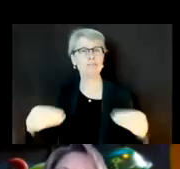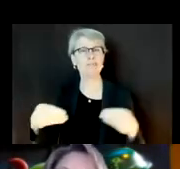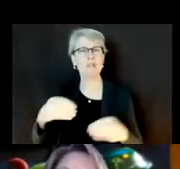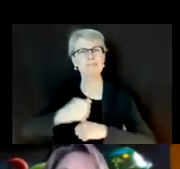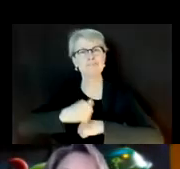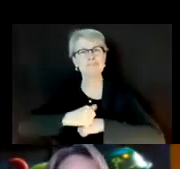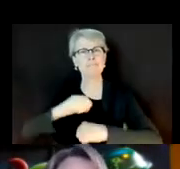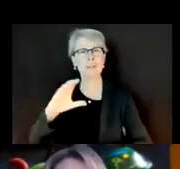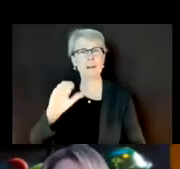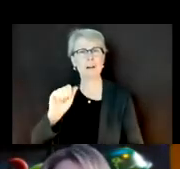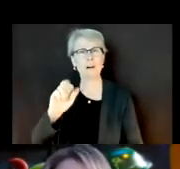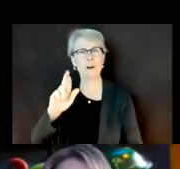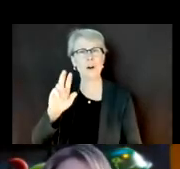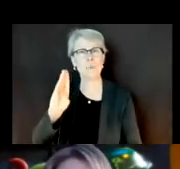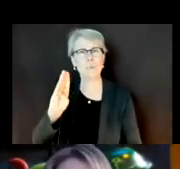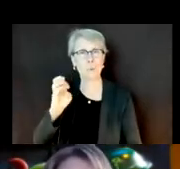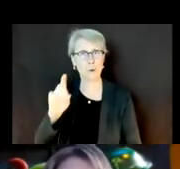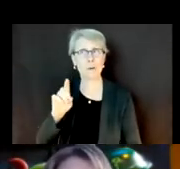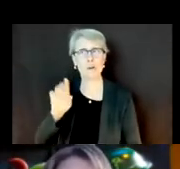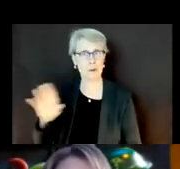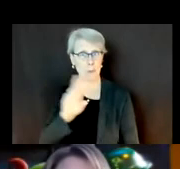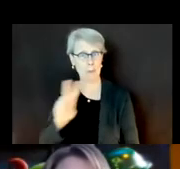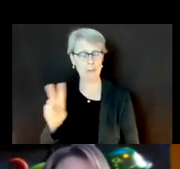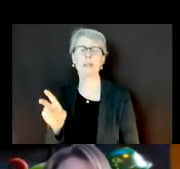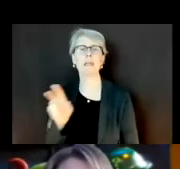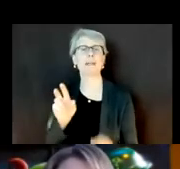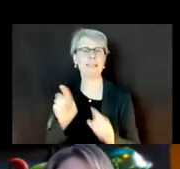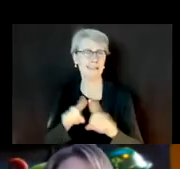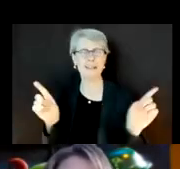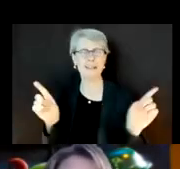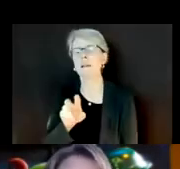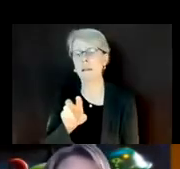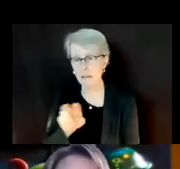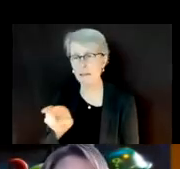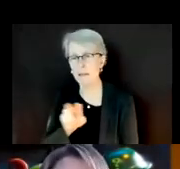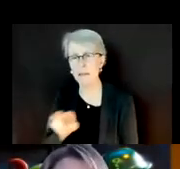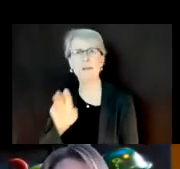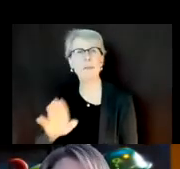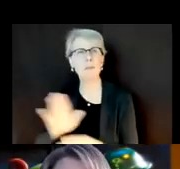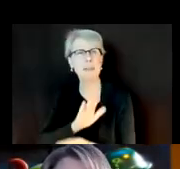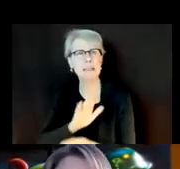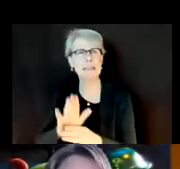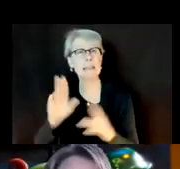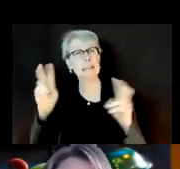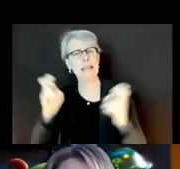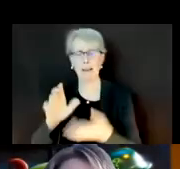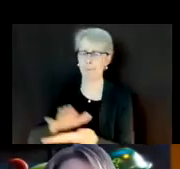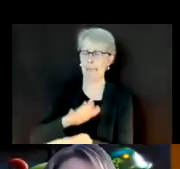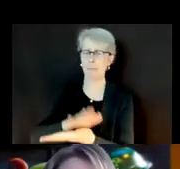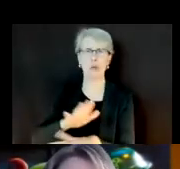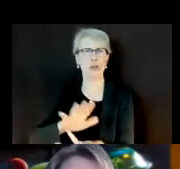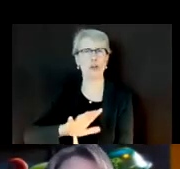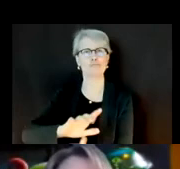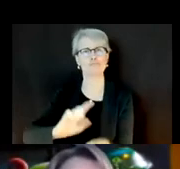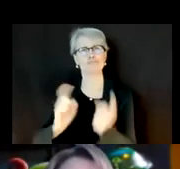And all the language on their website talked about their business as being in the paper conversion business. They were paper